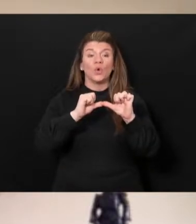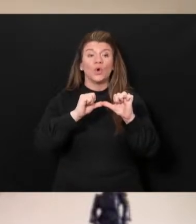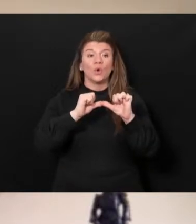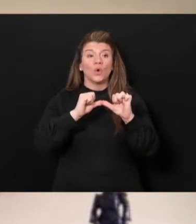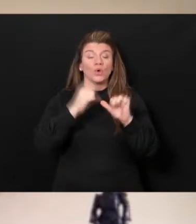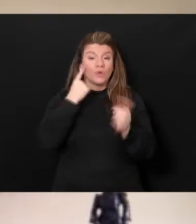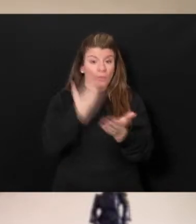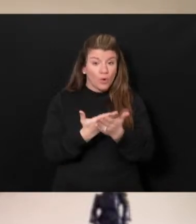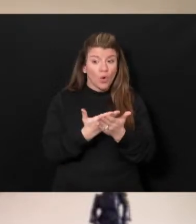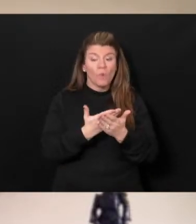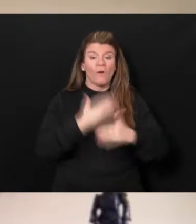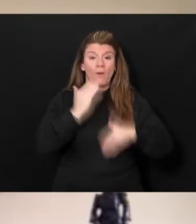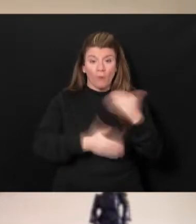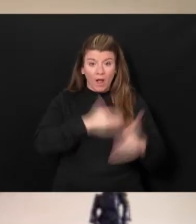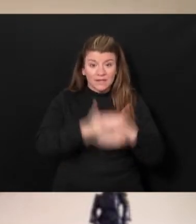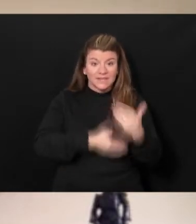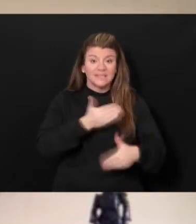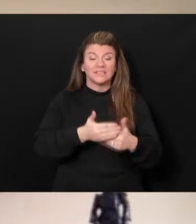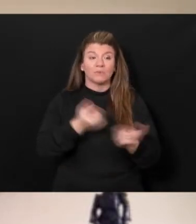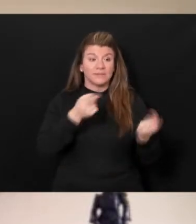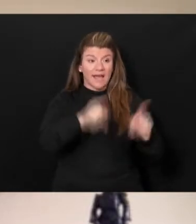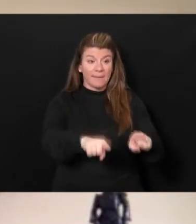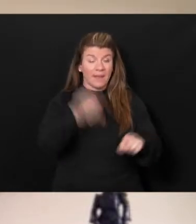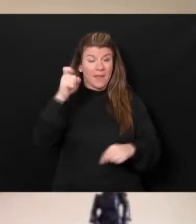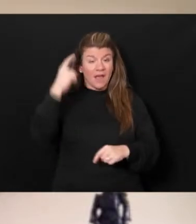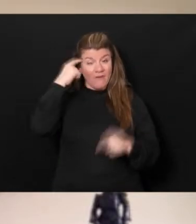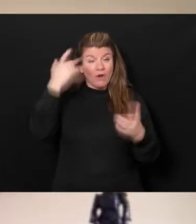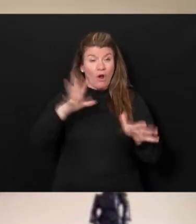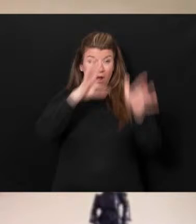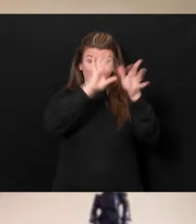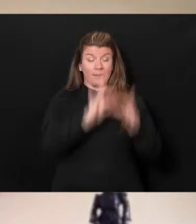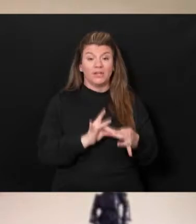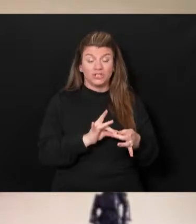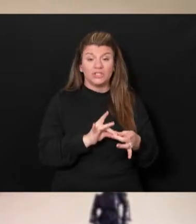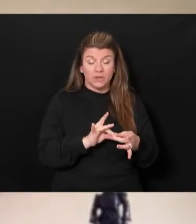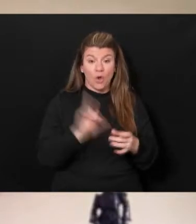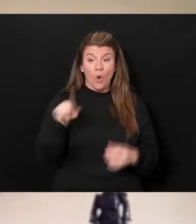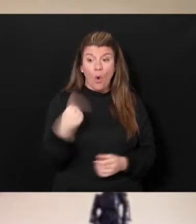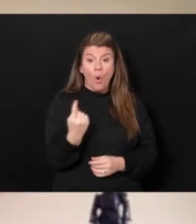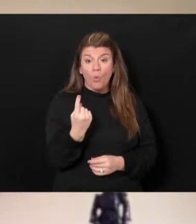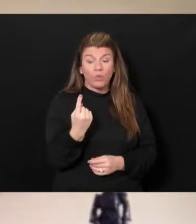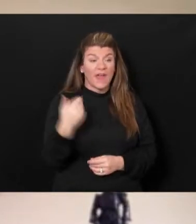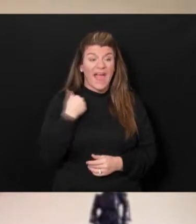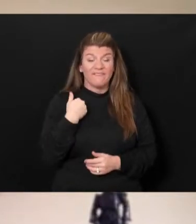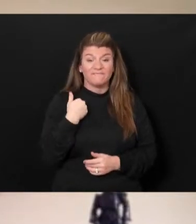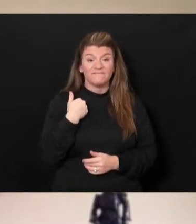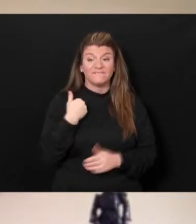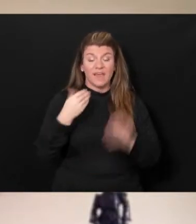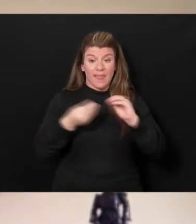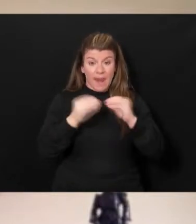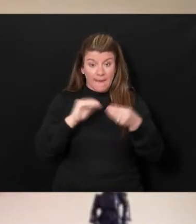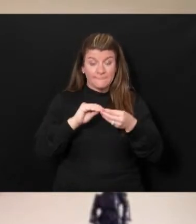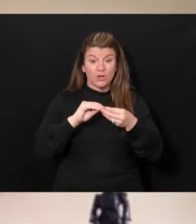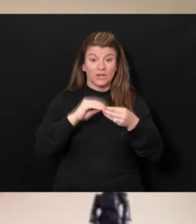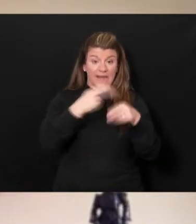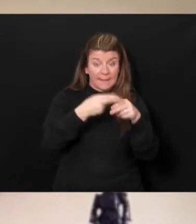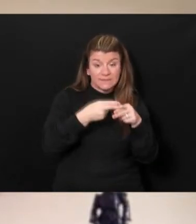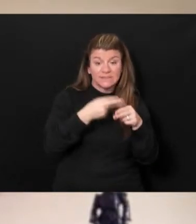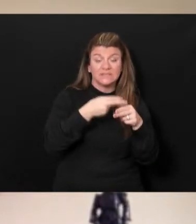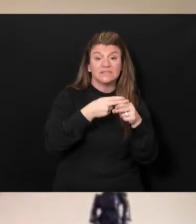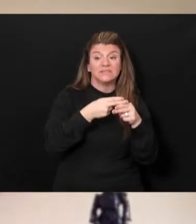our processes where we go. As the Governor pointed out, to only have the number of names and